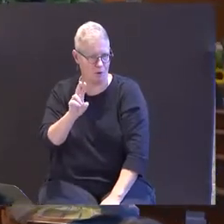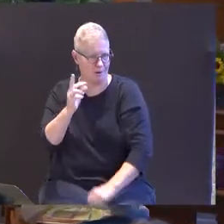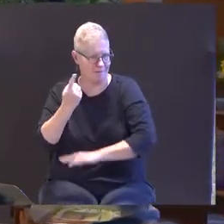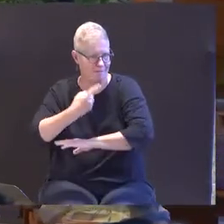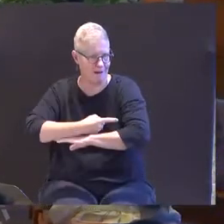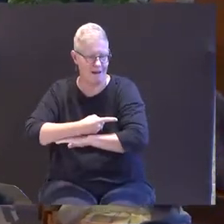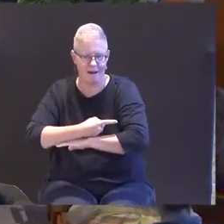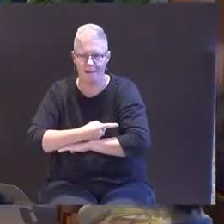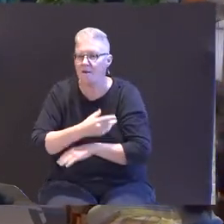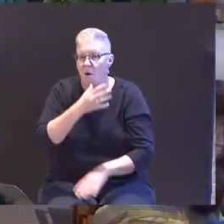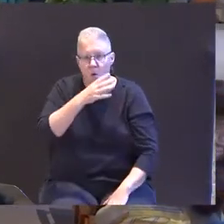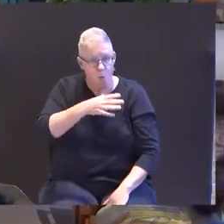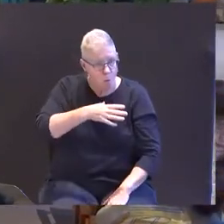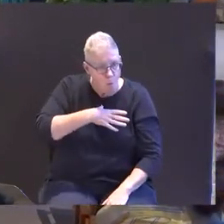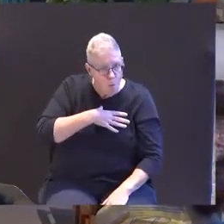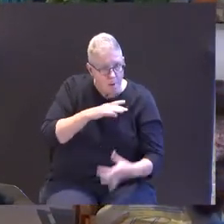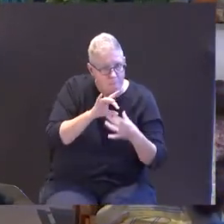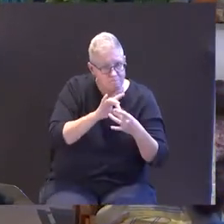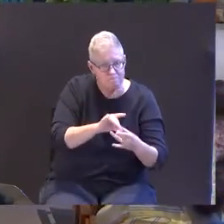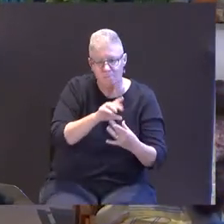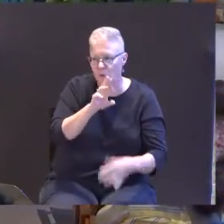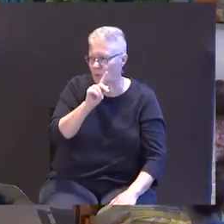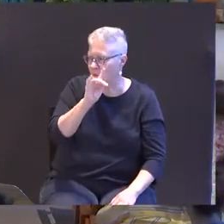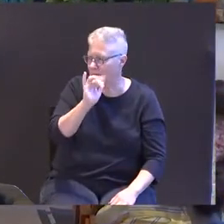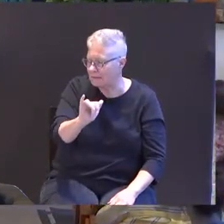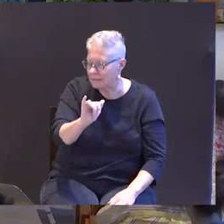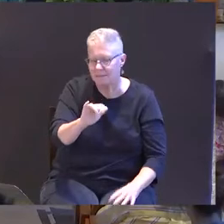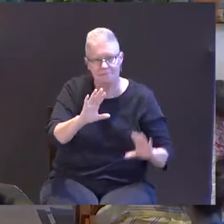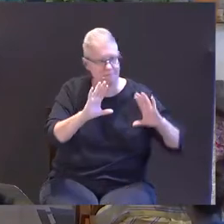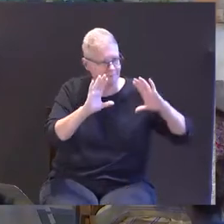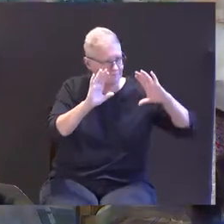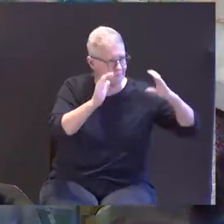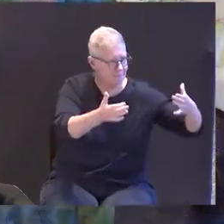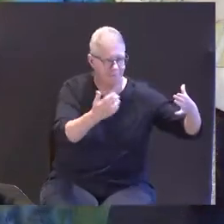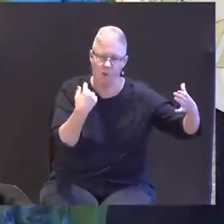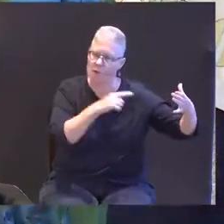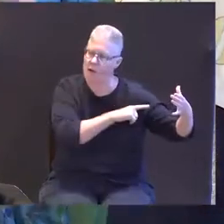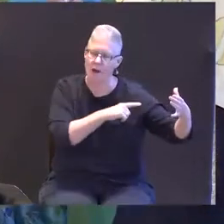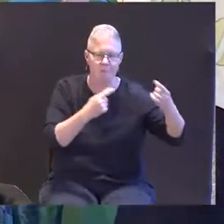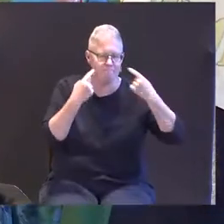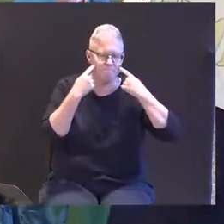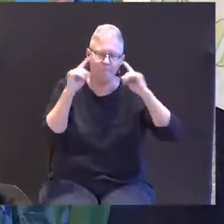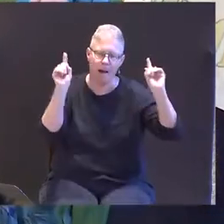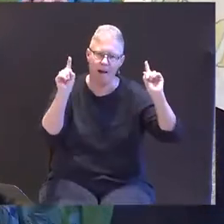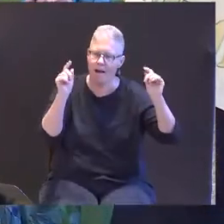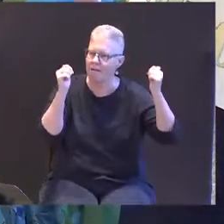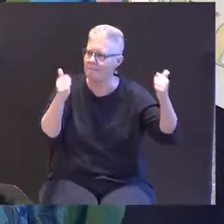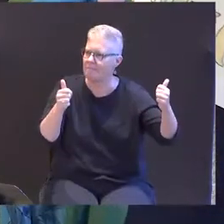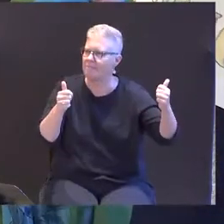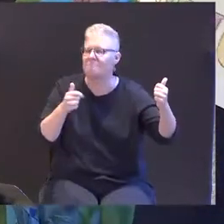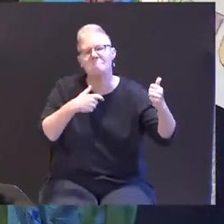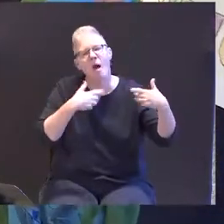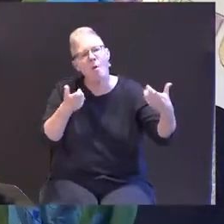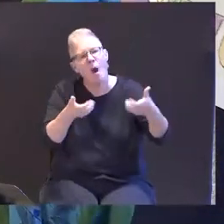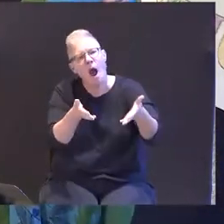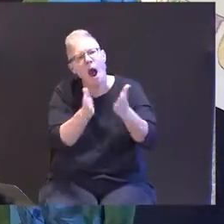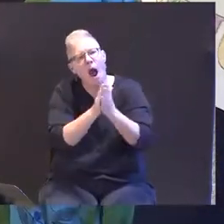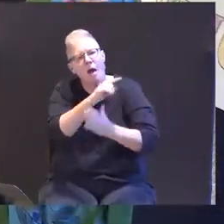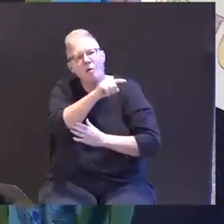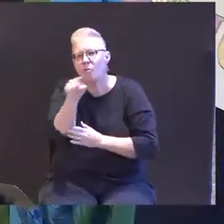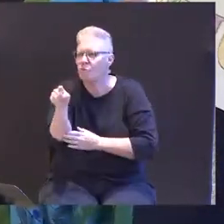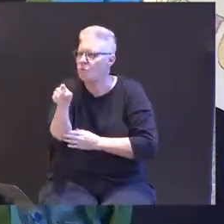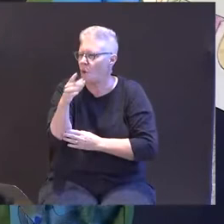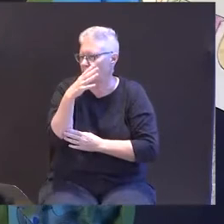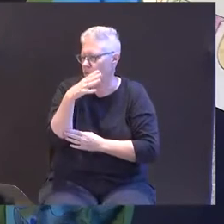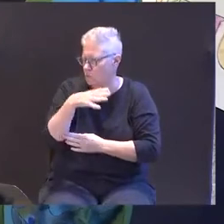Unity knocked it out of the park. That's a baseball phrase. I'm going to ask those women who were involved in the